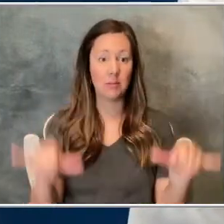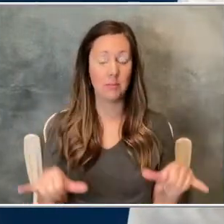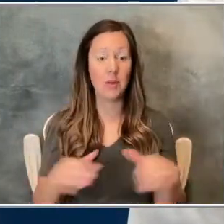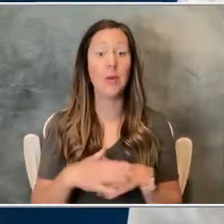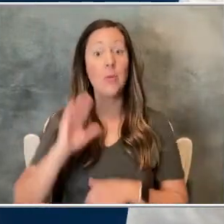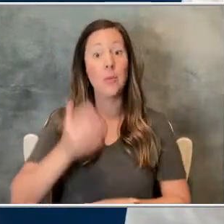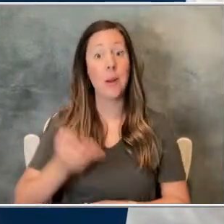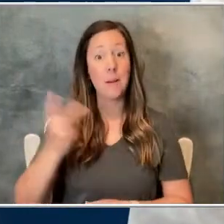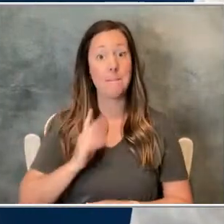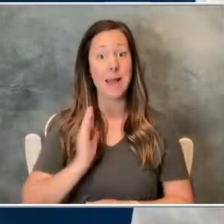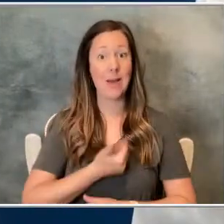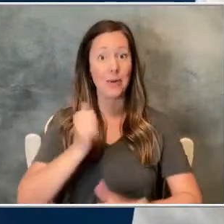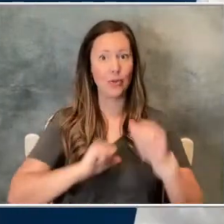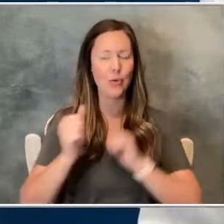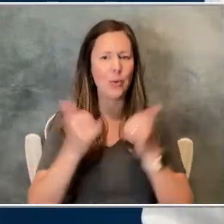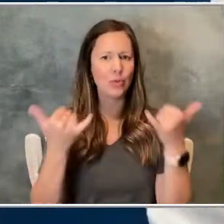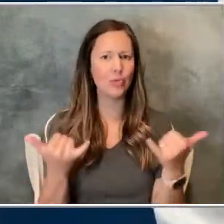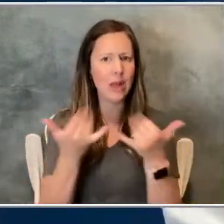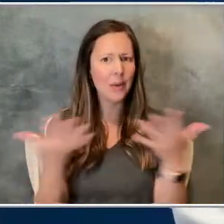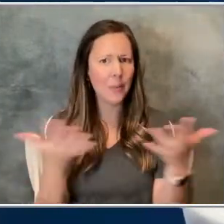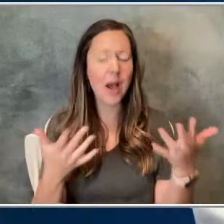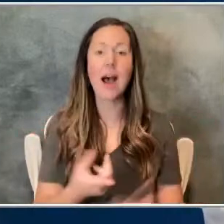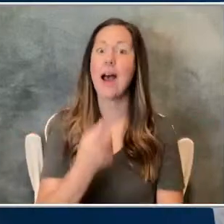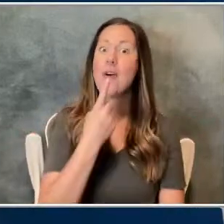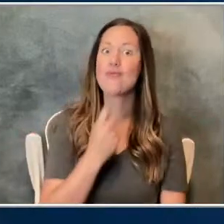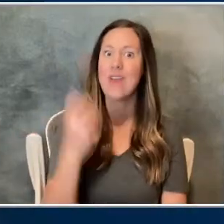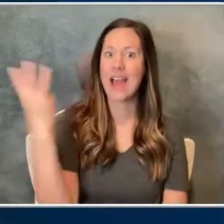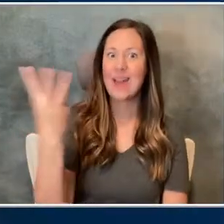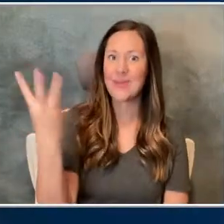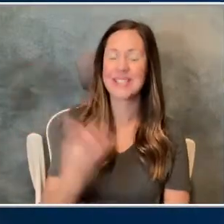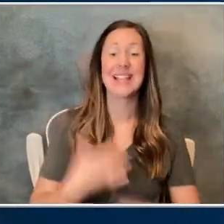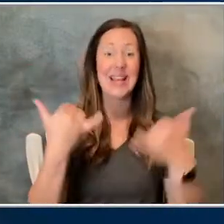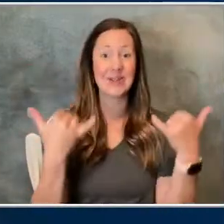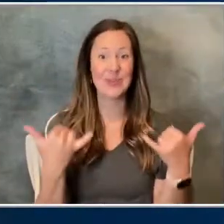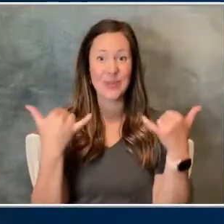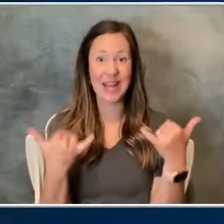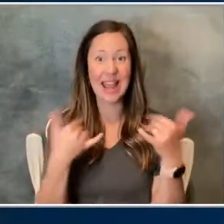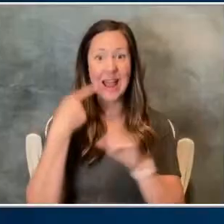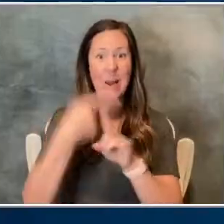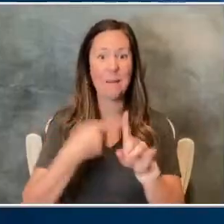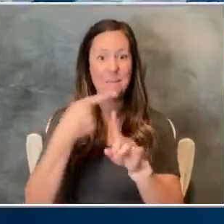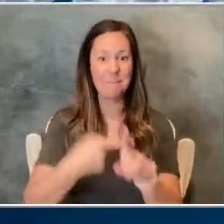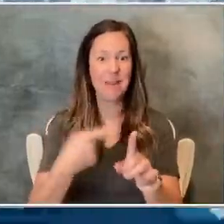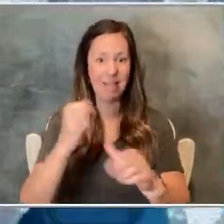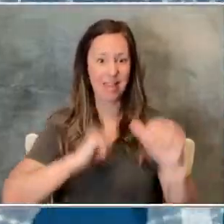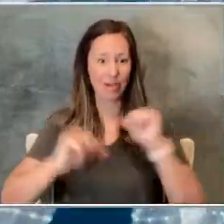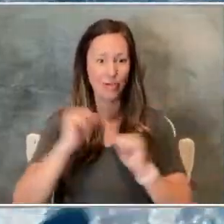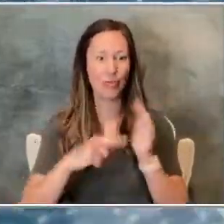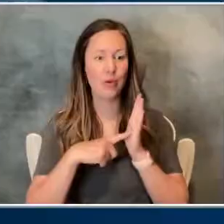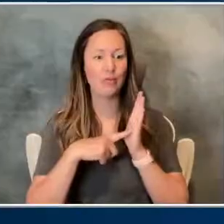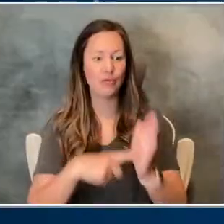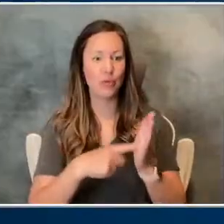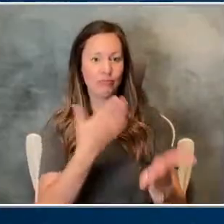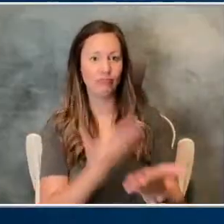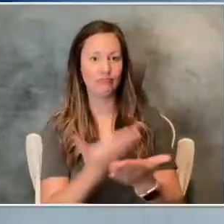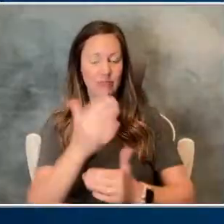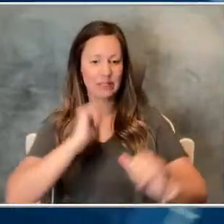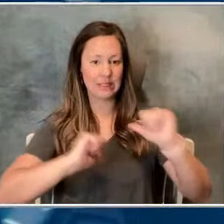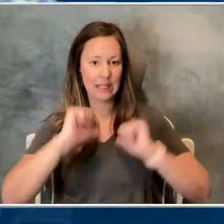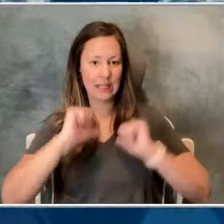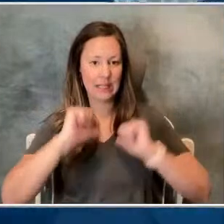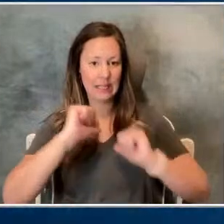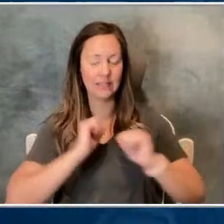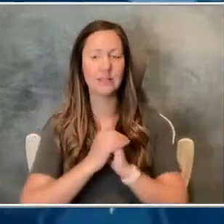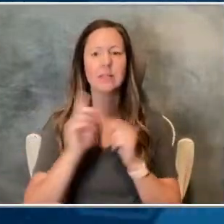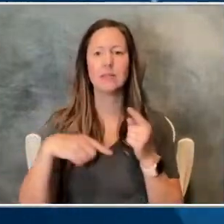Red Wednesday. We're here with our monthly edition today, though, of Show Me the Science. As we grow older, a little